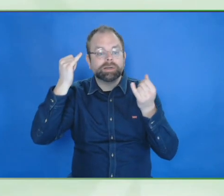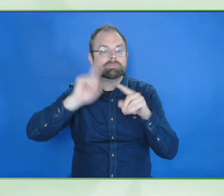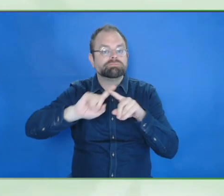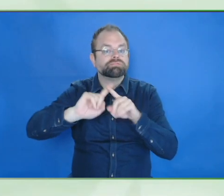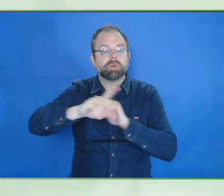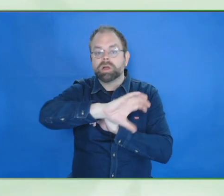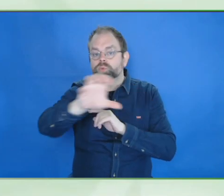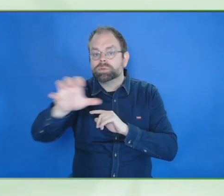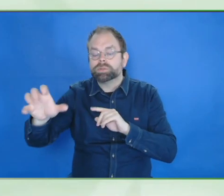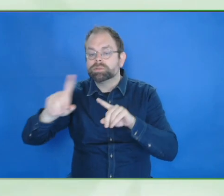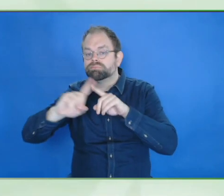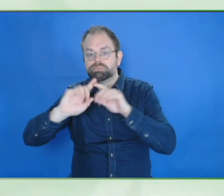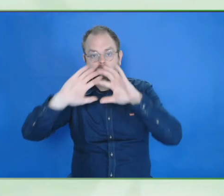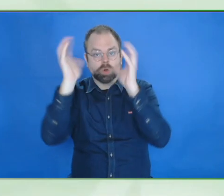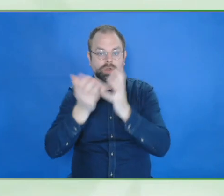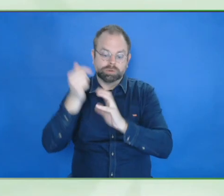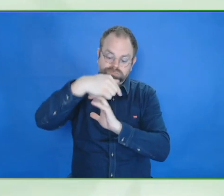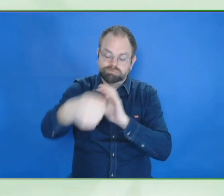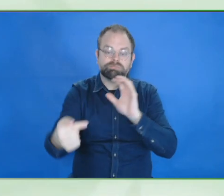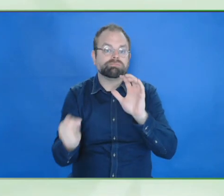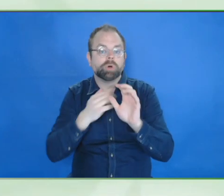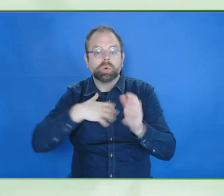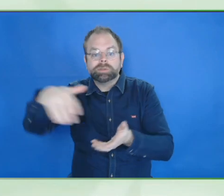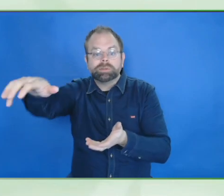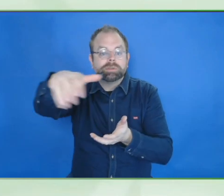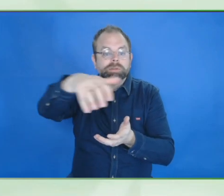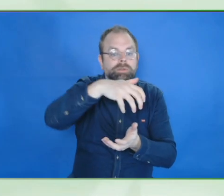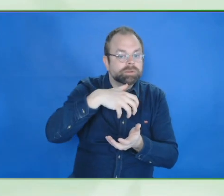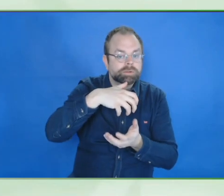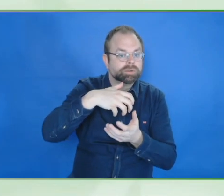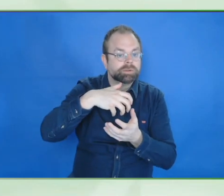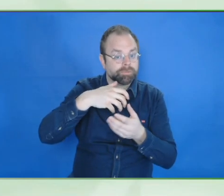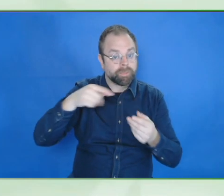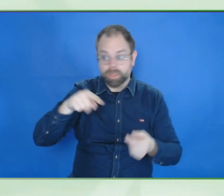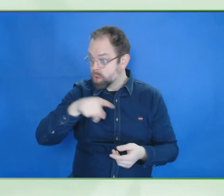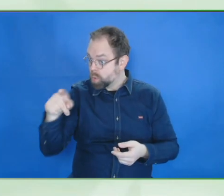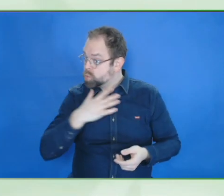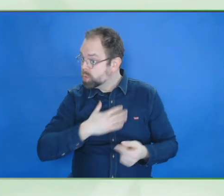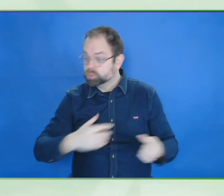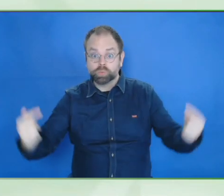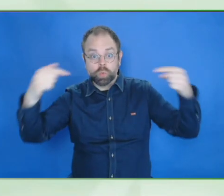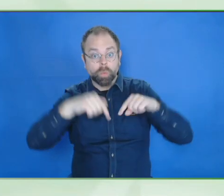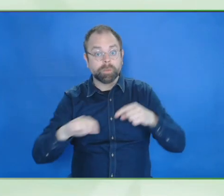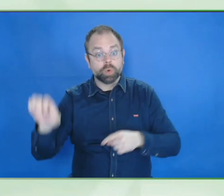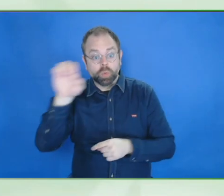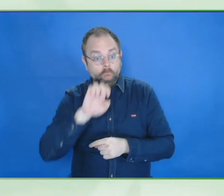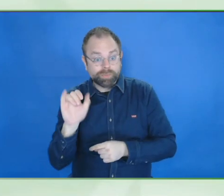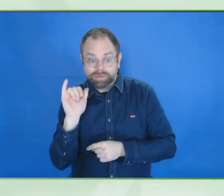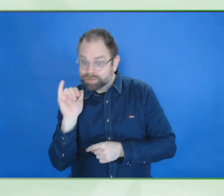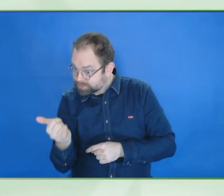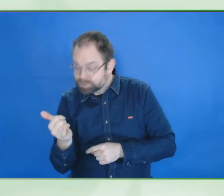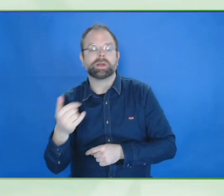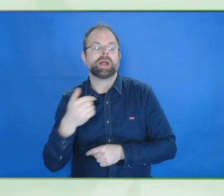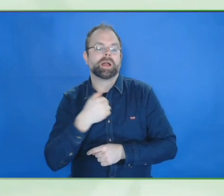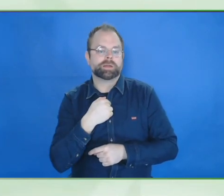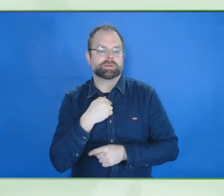I give them the stage. I help them to found companies. I help